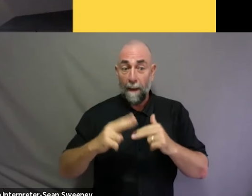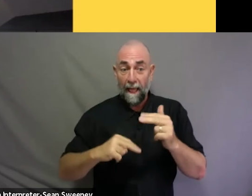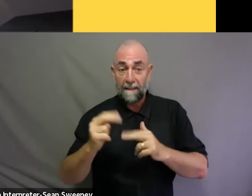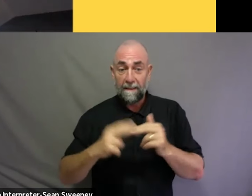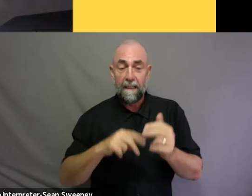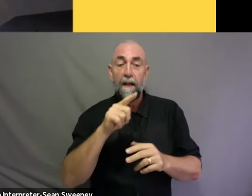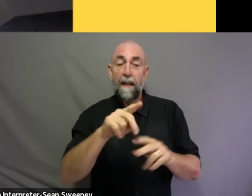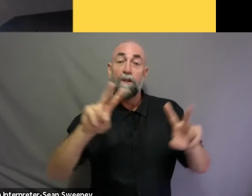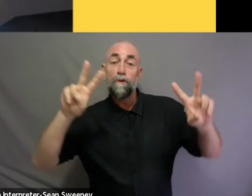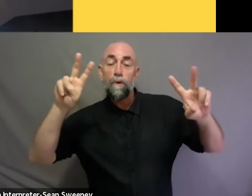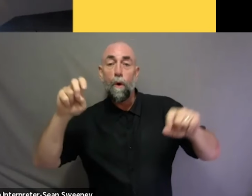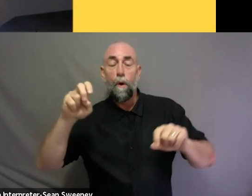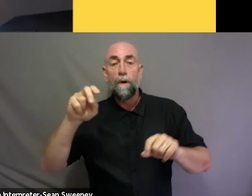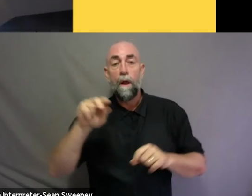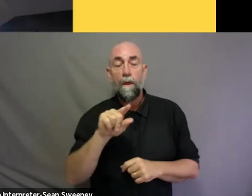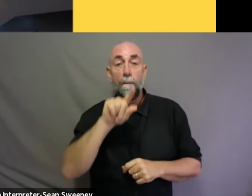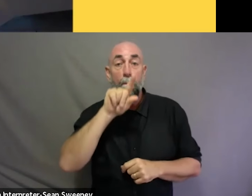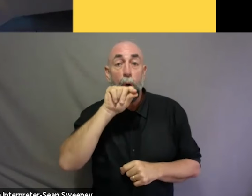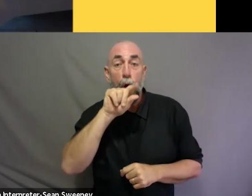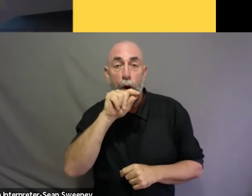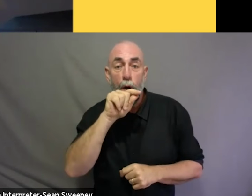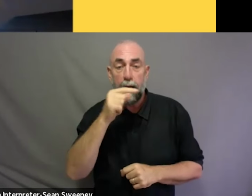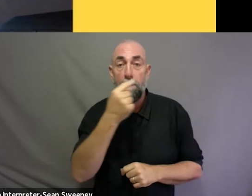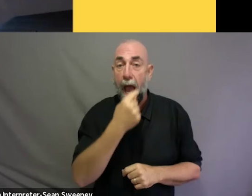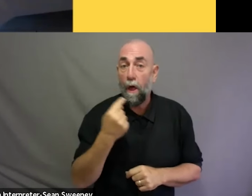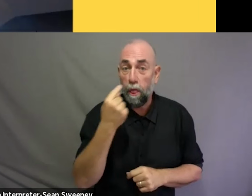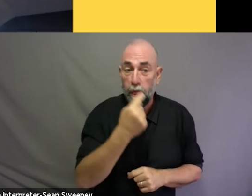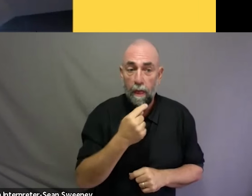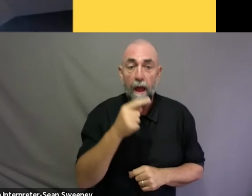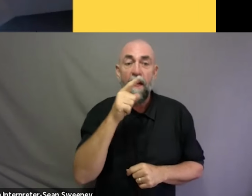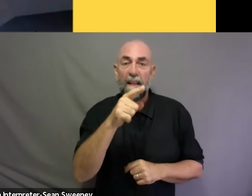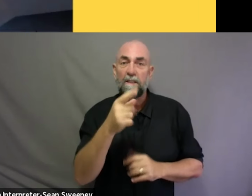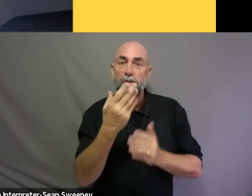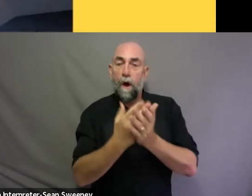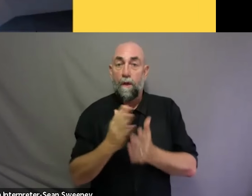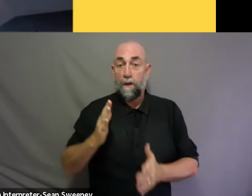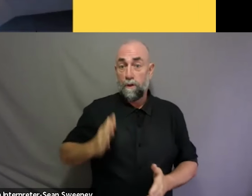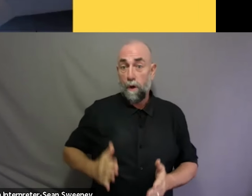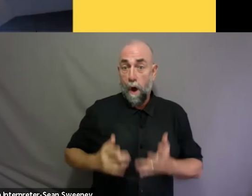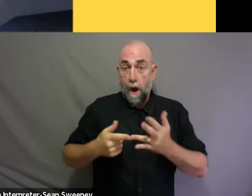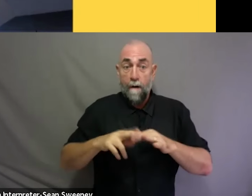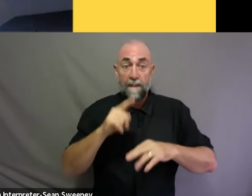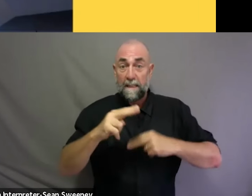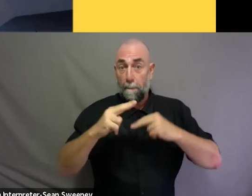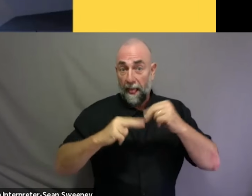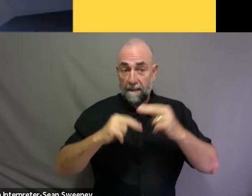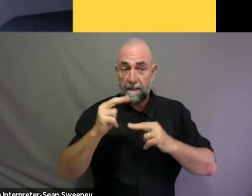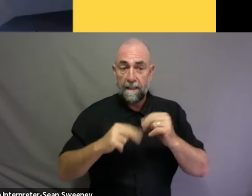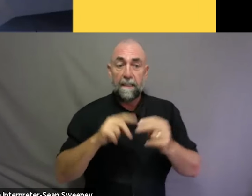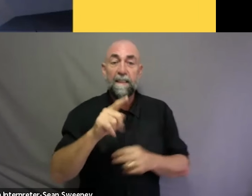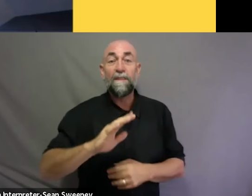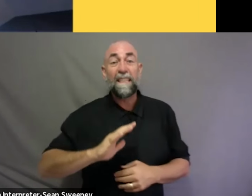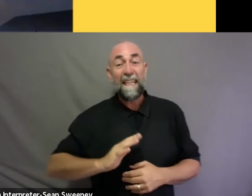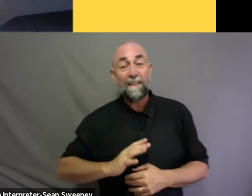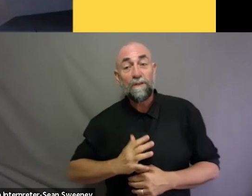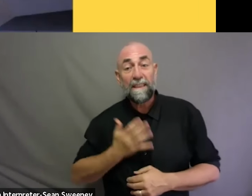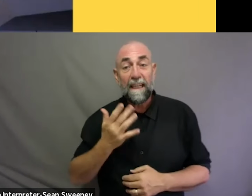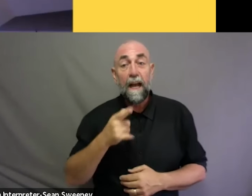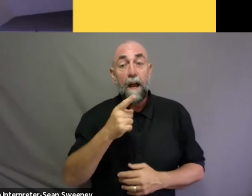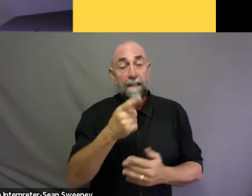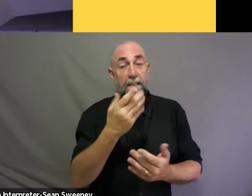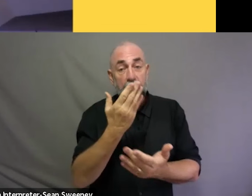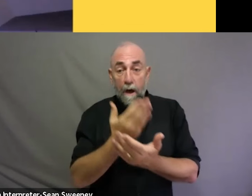the International Convention Centre in Sydney. This particular wall is just to the right of that, also on the Convention Centre. And this